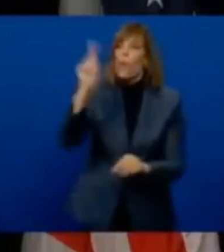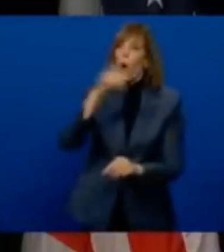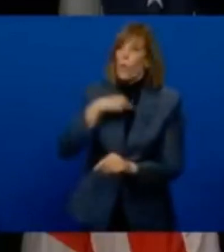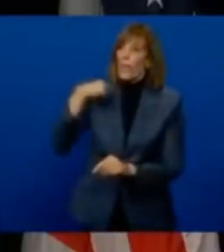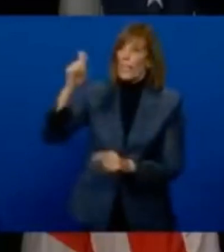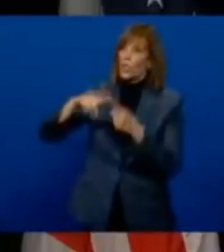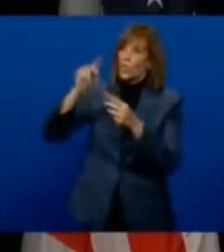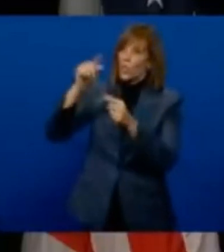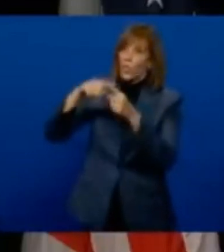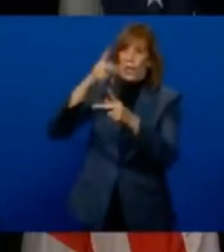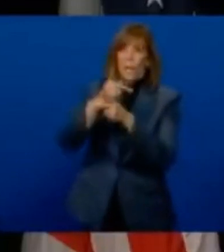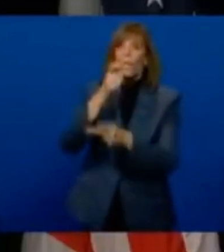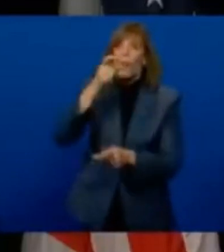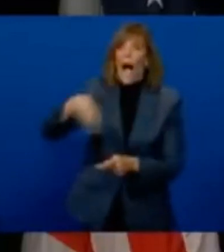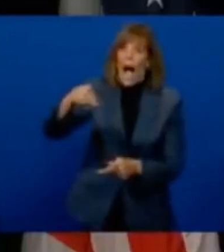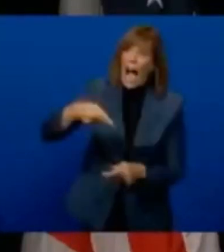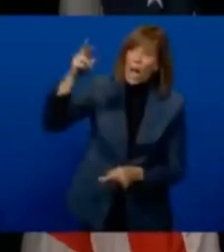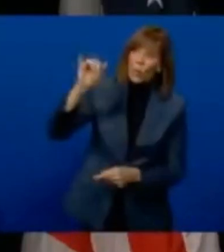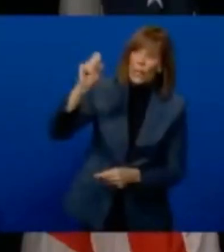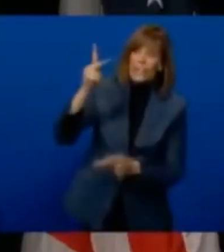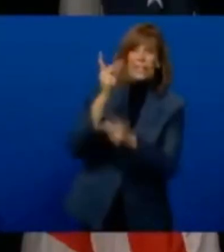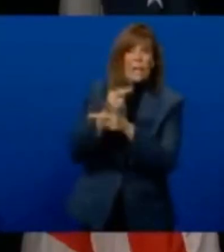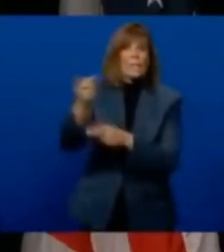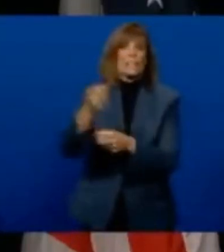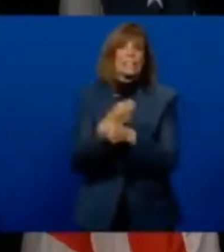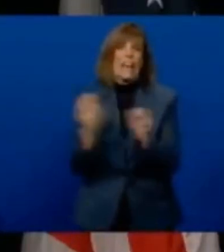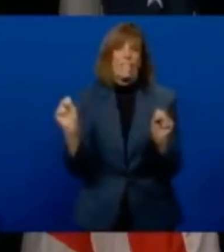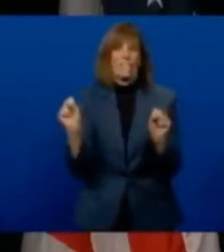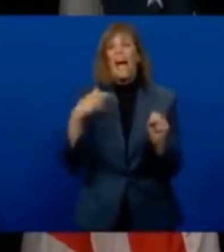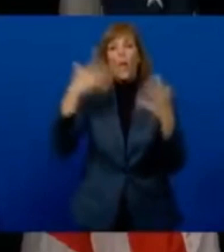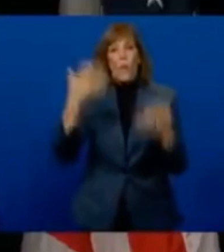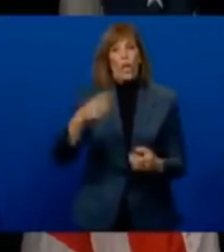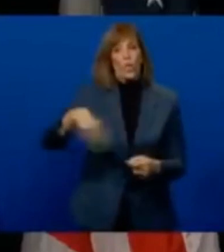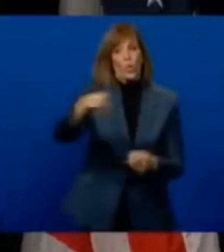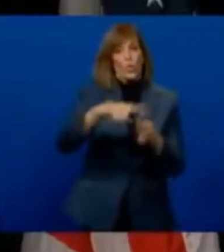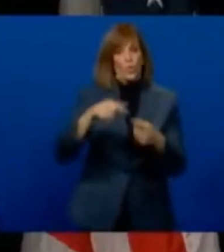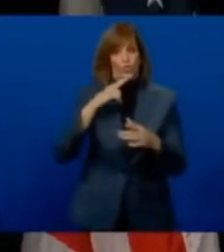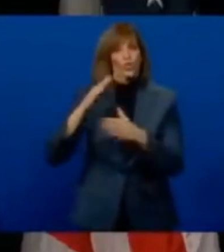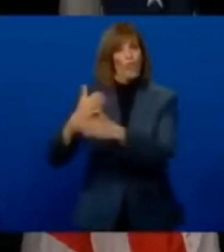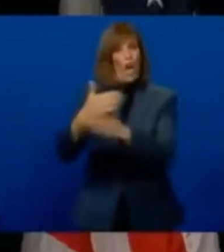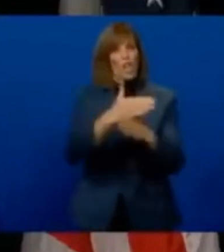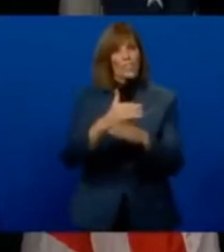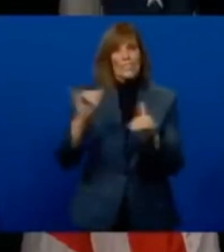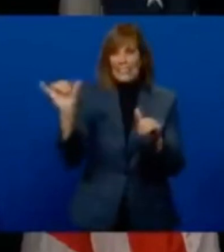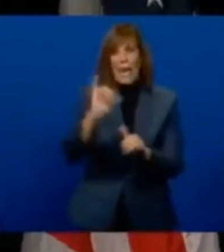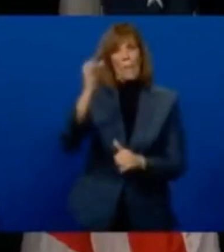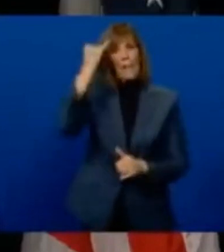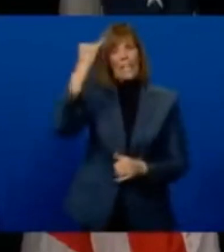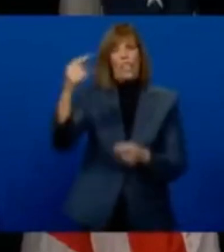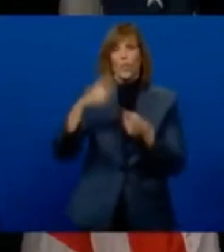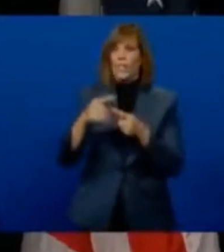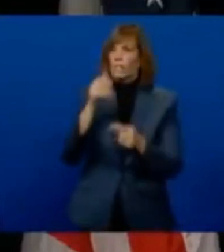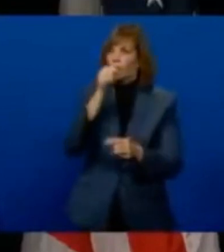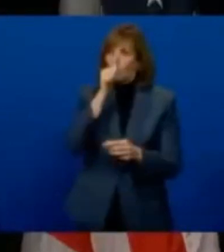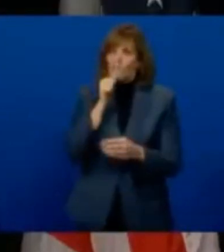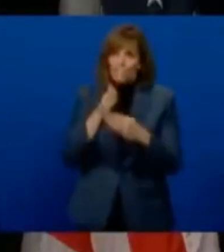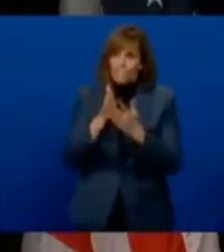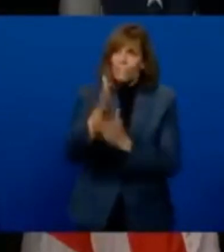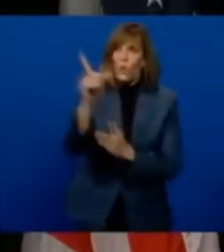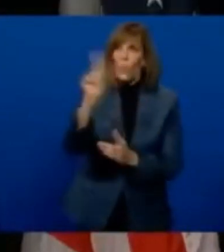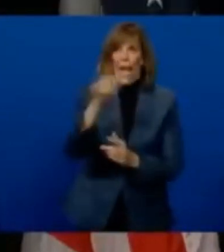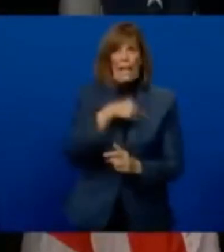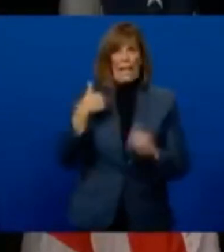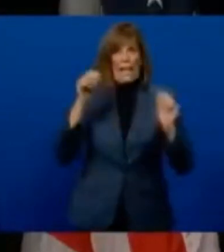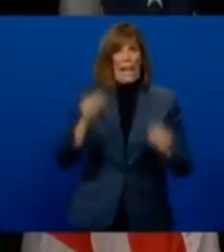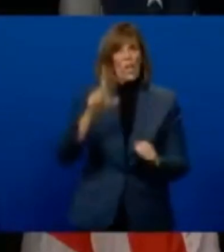keep our most vulnerable safe. And I'm asking you to have that same focus. Concentrate on what you can do now and over the next